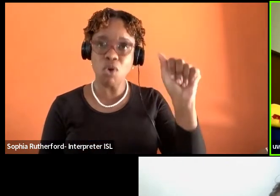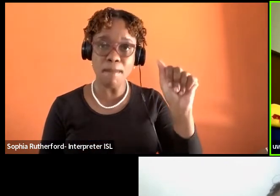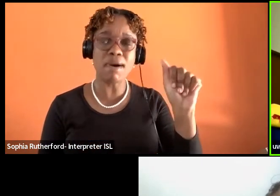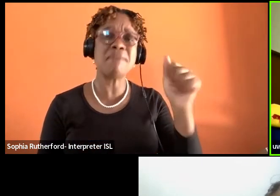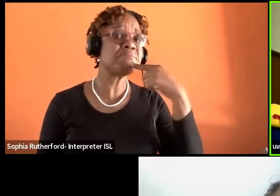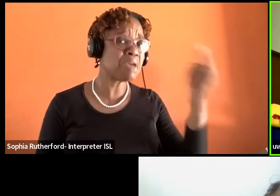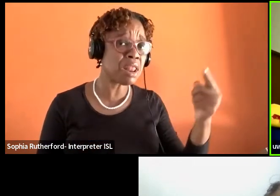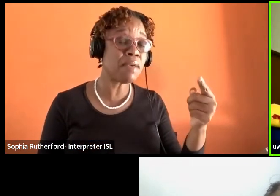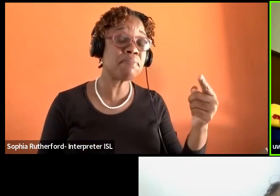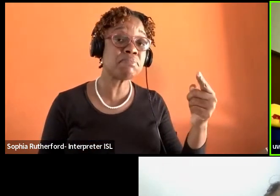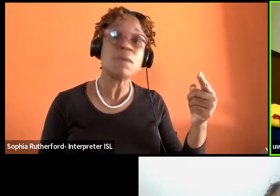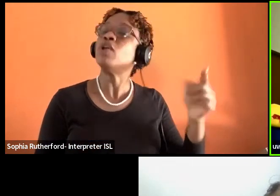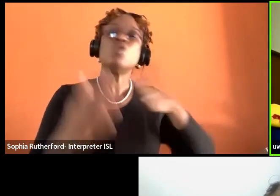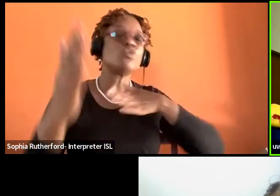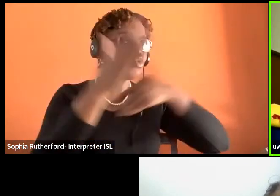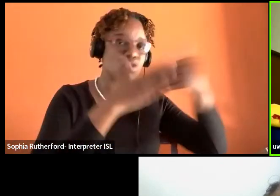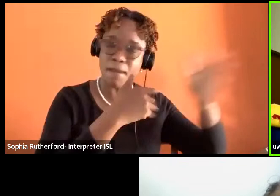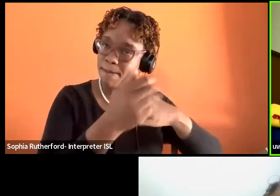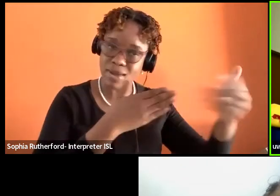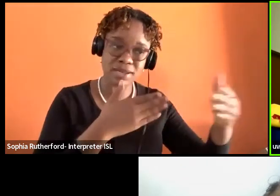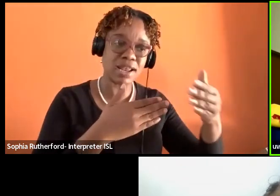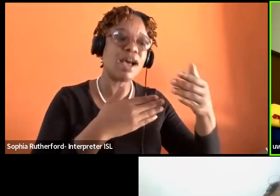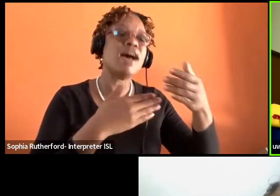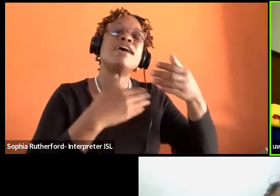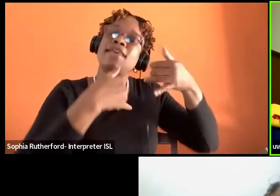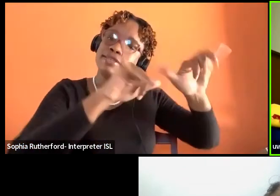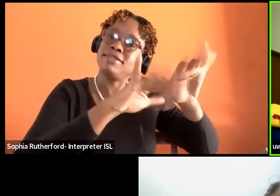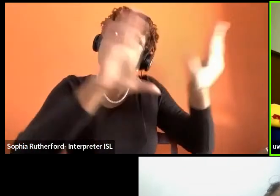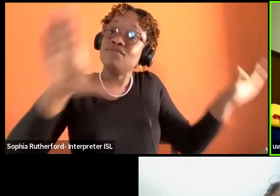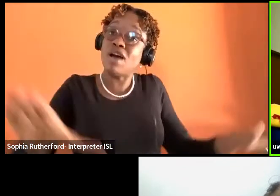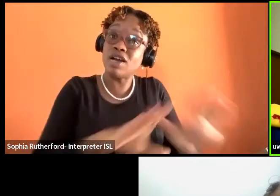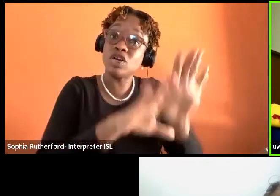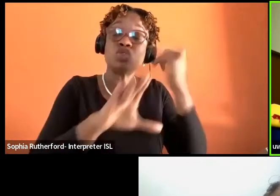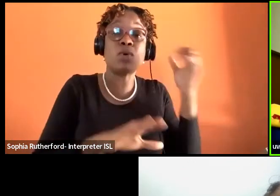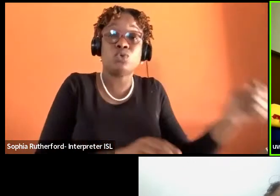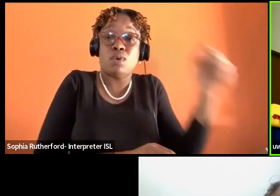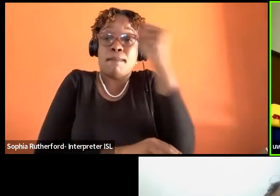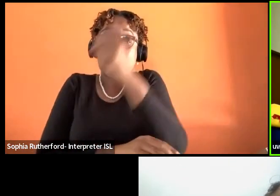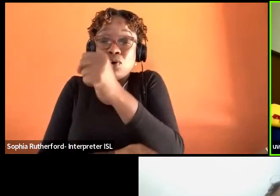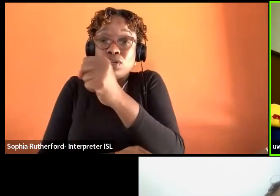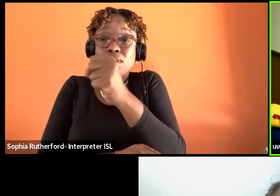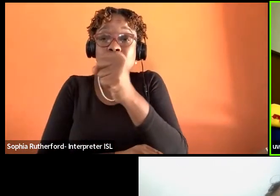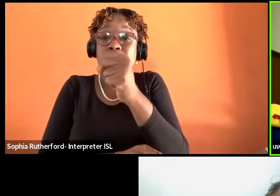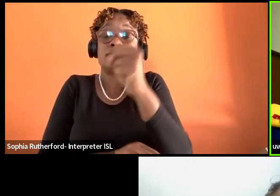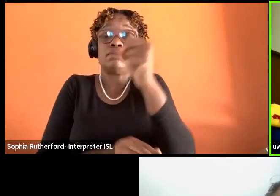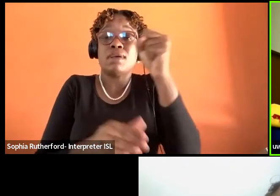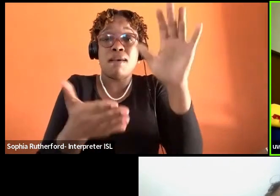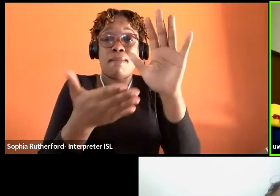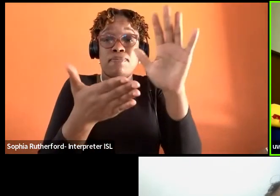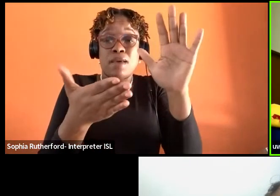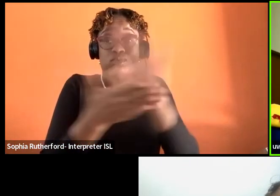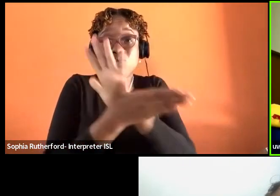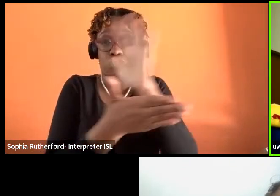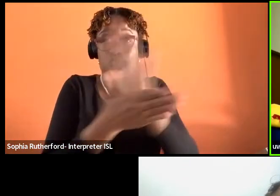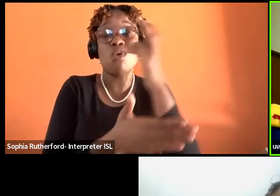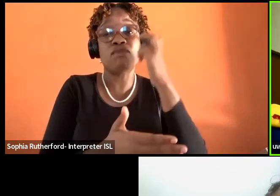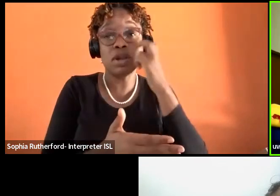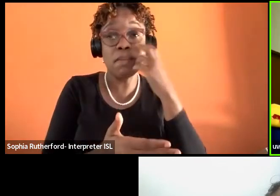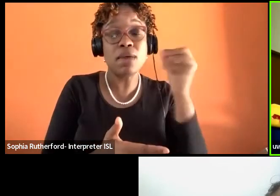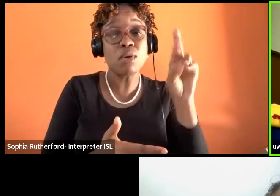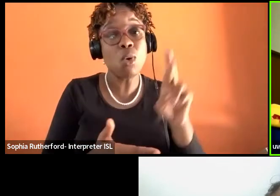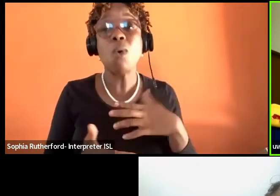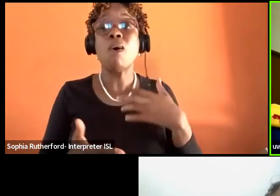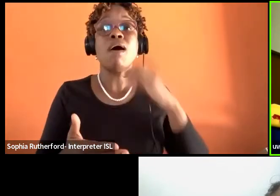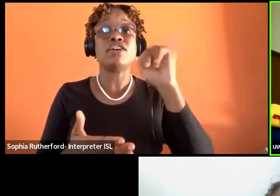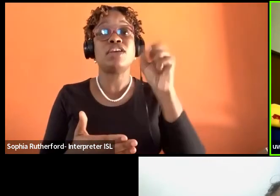function if you get him into Salvation Army School for the Blind, or if you get him into the Jamaica Society for the Blind, where he can learn to